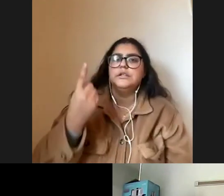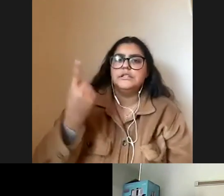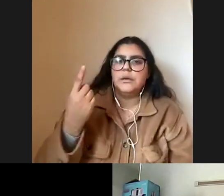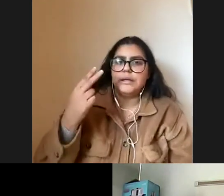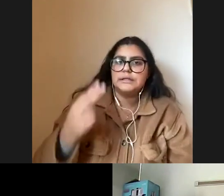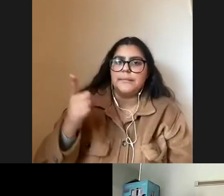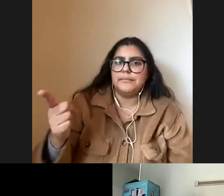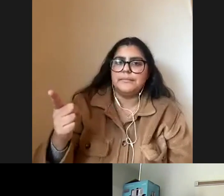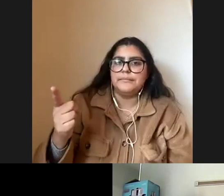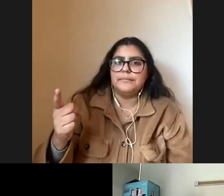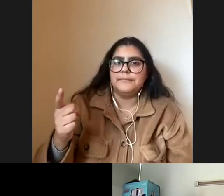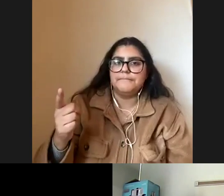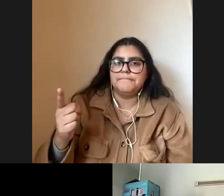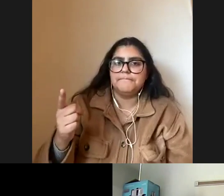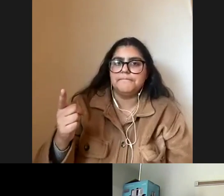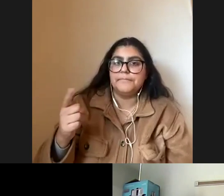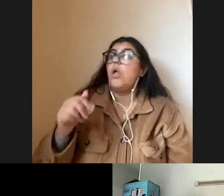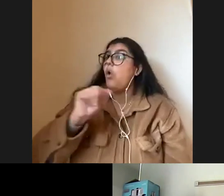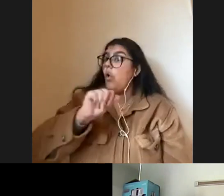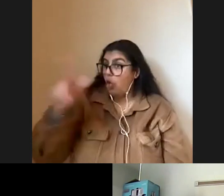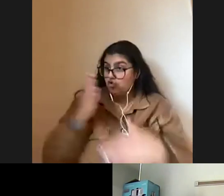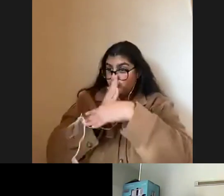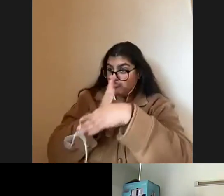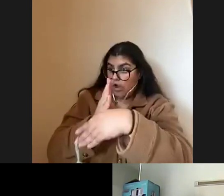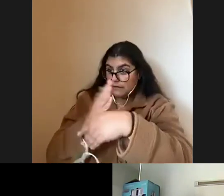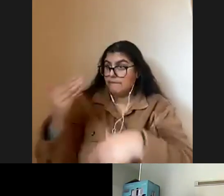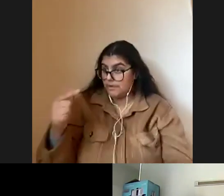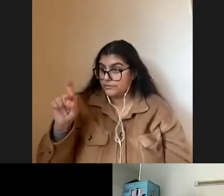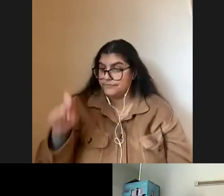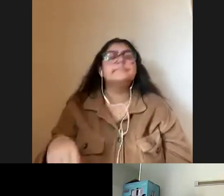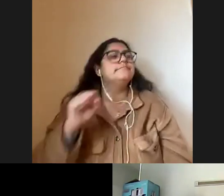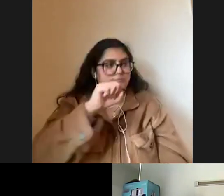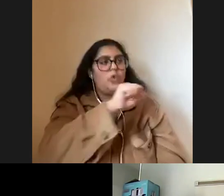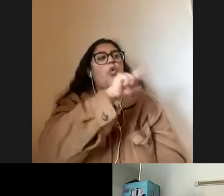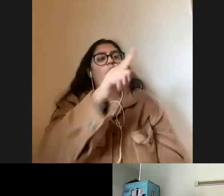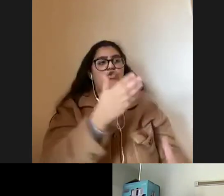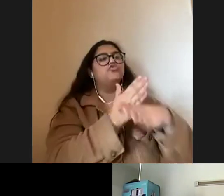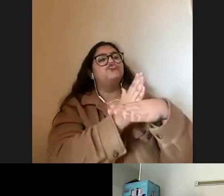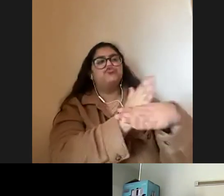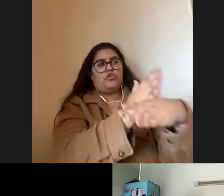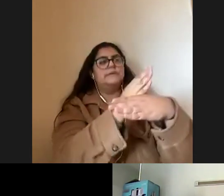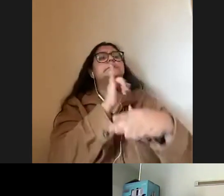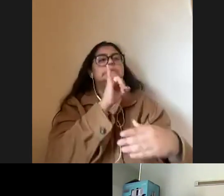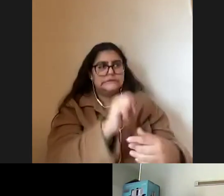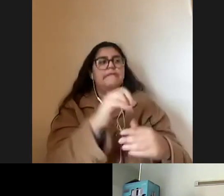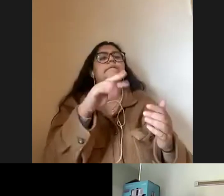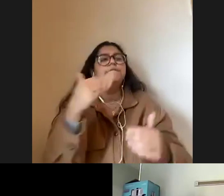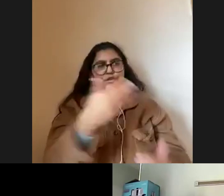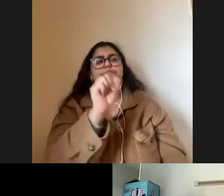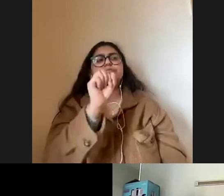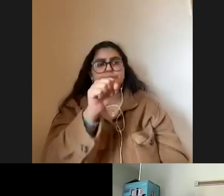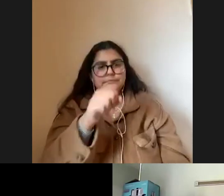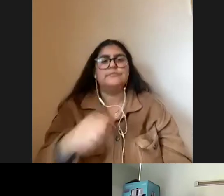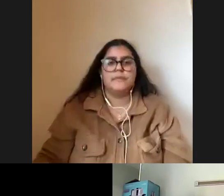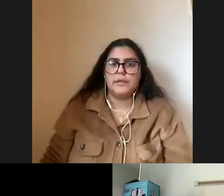anonymous, wants to know, is every shark a fish? Every shark is a fish. Yep. Every shark is a fish. Very good. Sahib wants